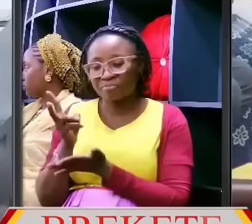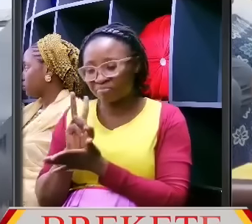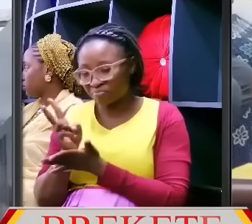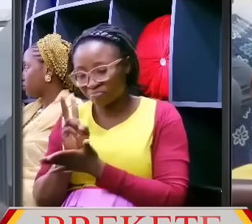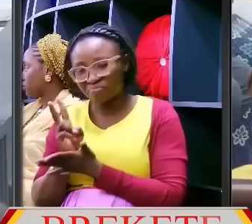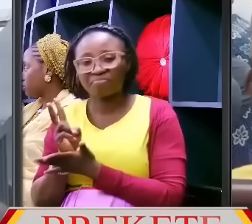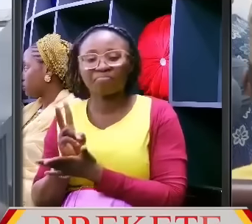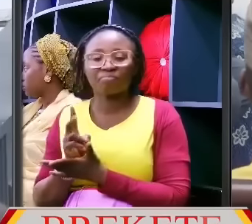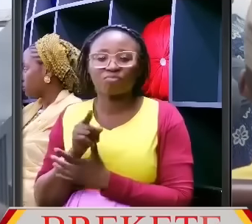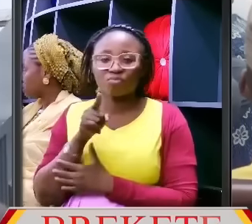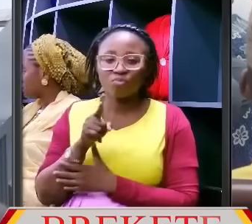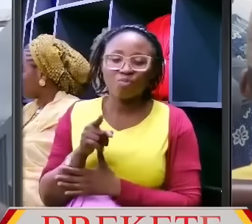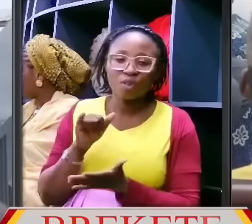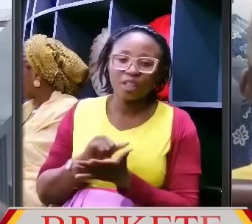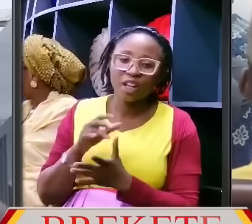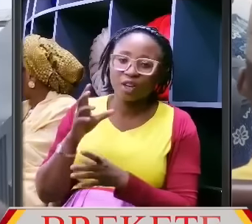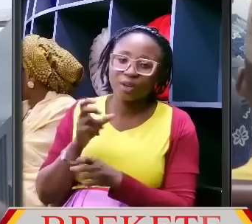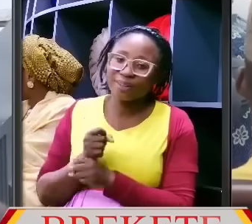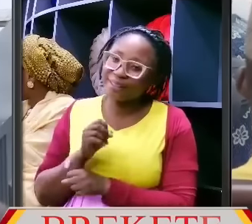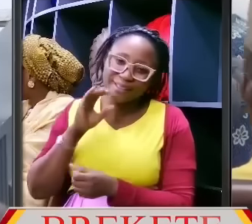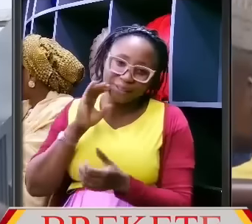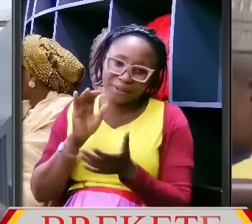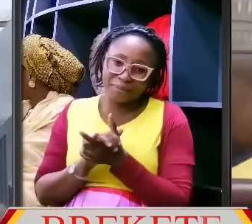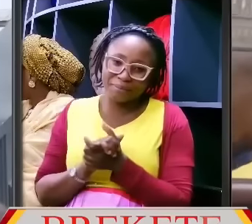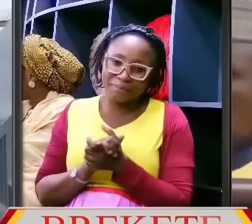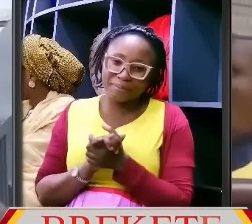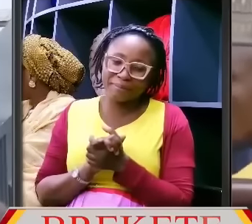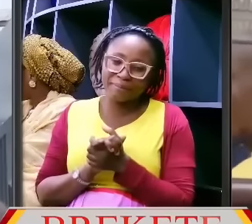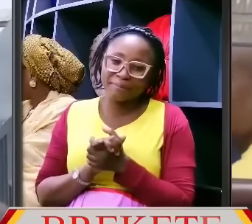capture. You where they collect your wife.